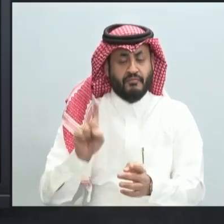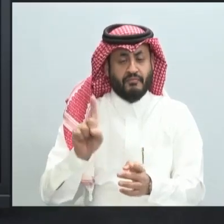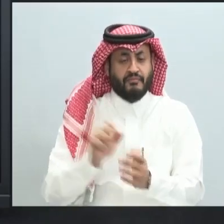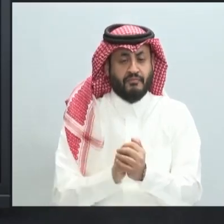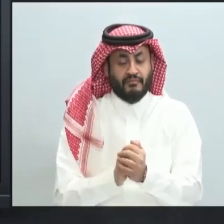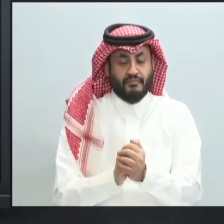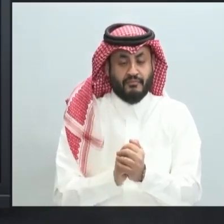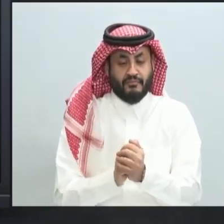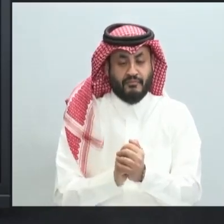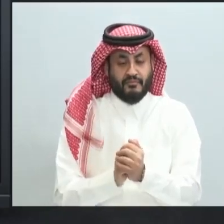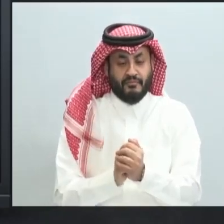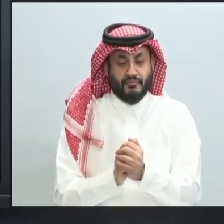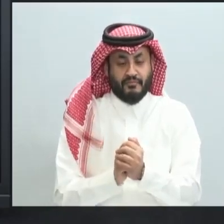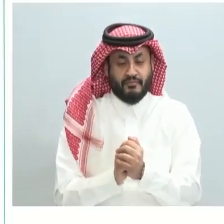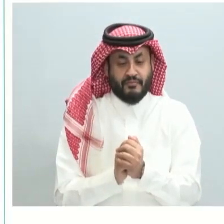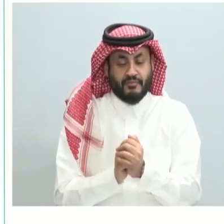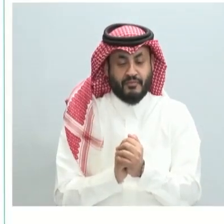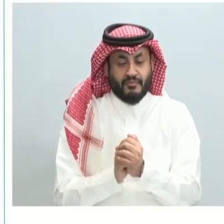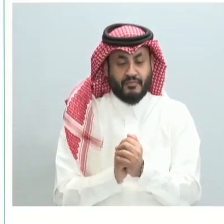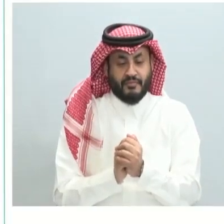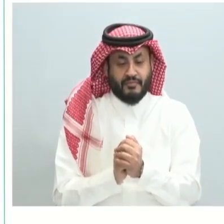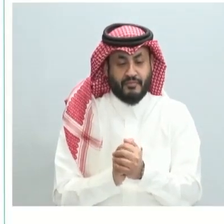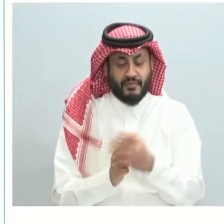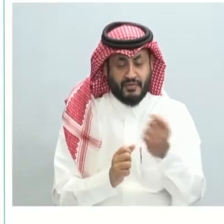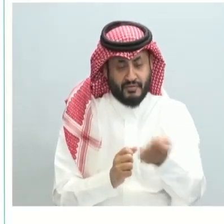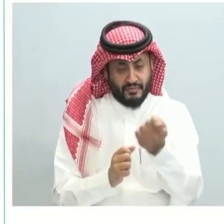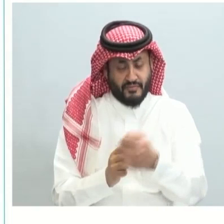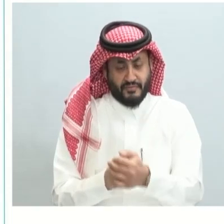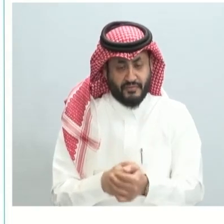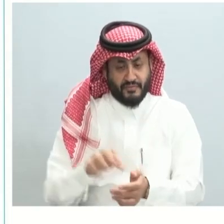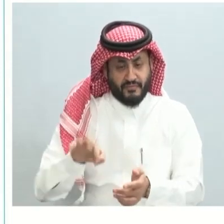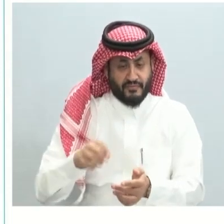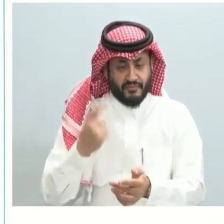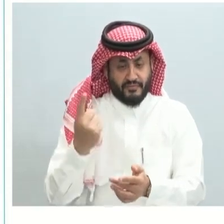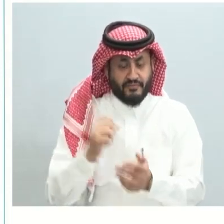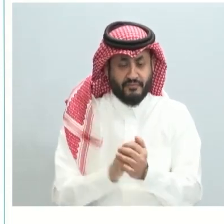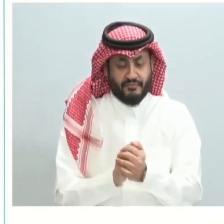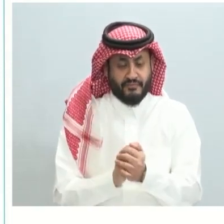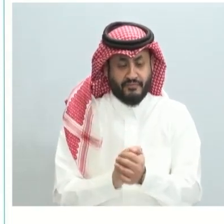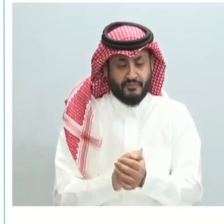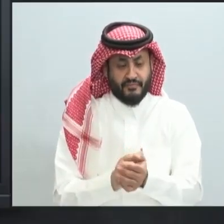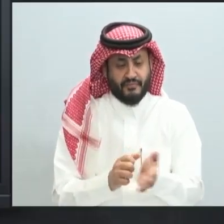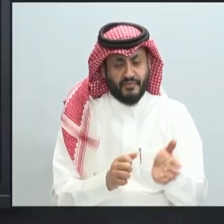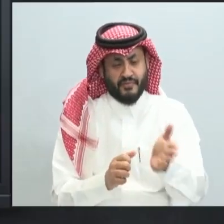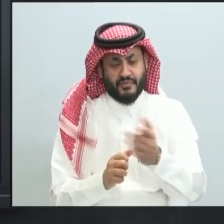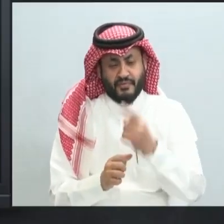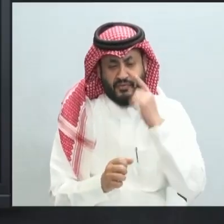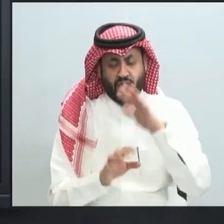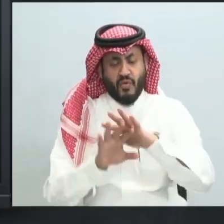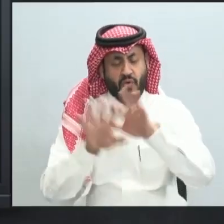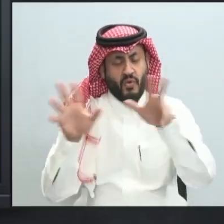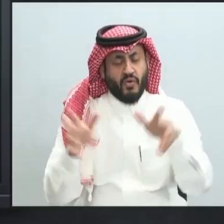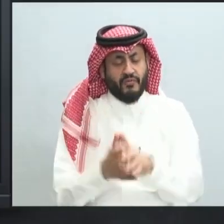for example. So what we're going to do is we're going to write number 41 until we finish the